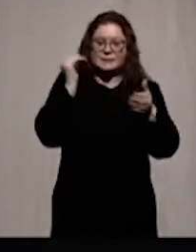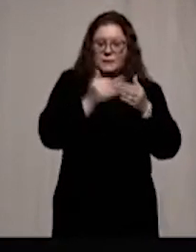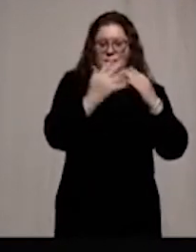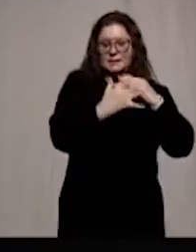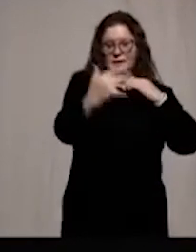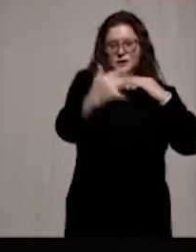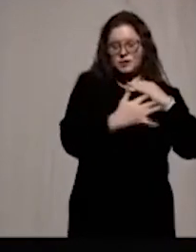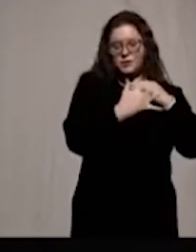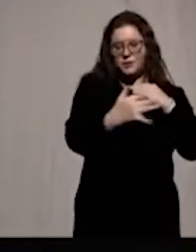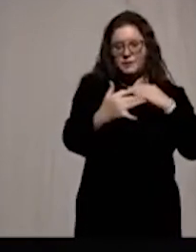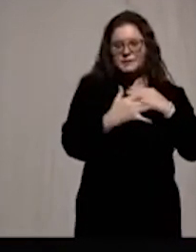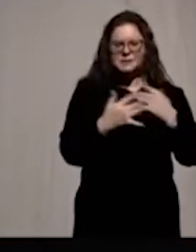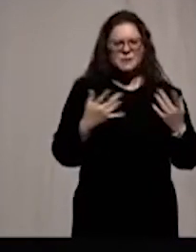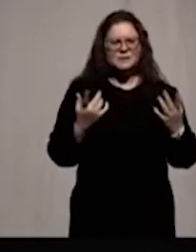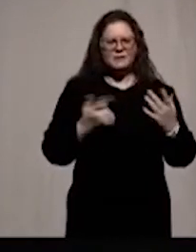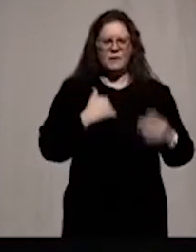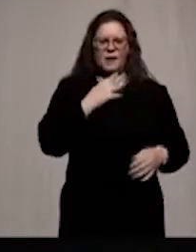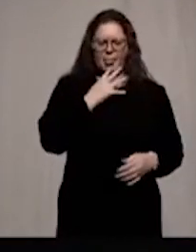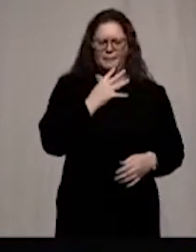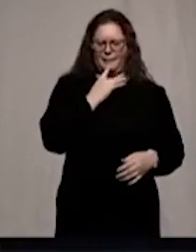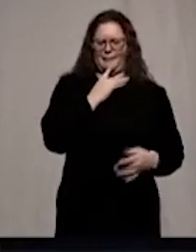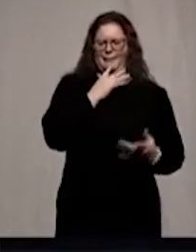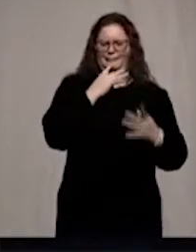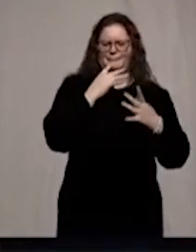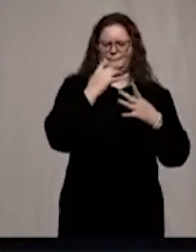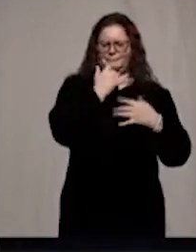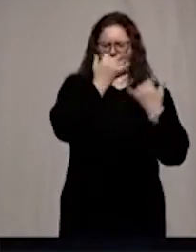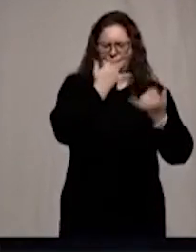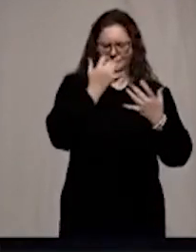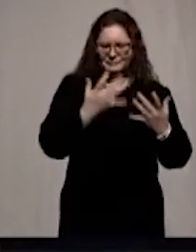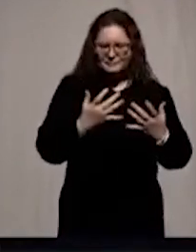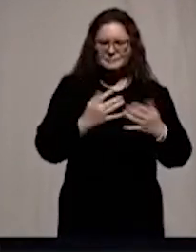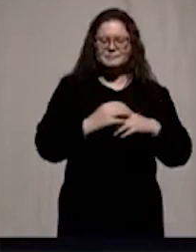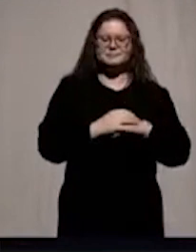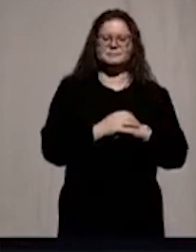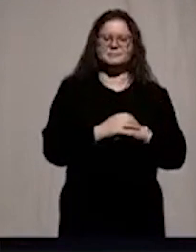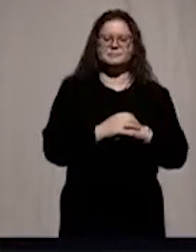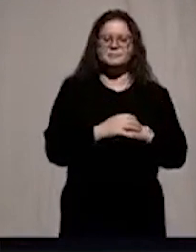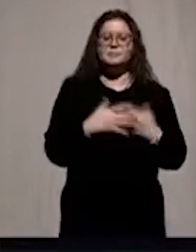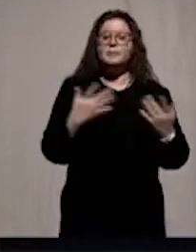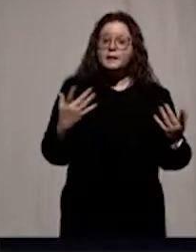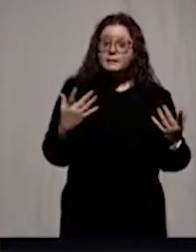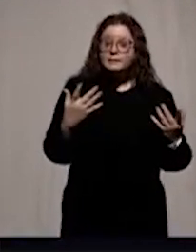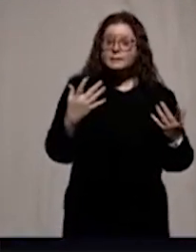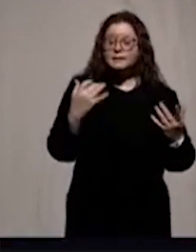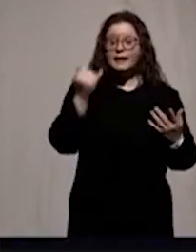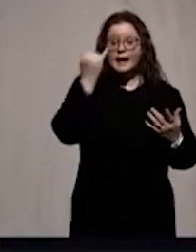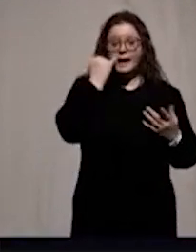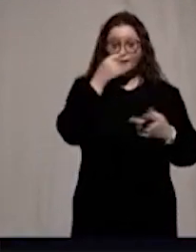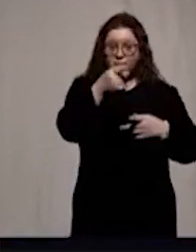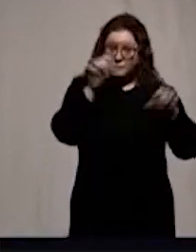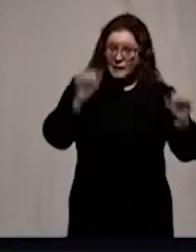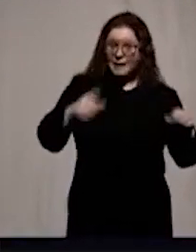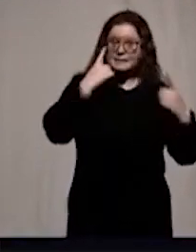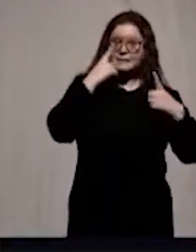little bit, right? But you notice, how is it that you get successful at saying tongue twisters? do it over and over and